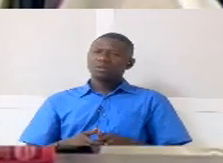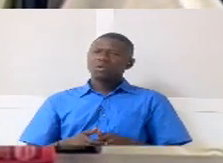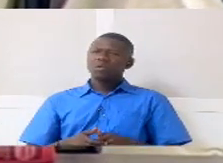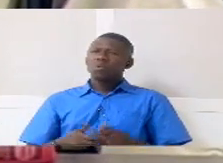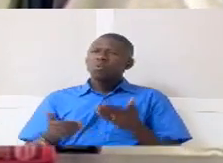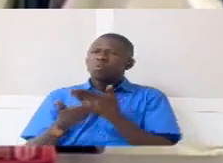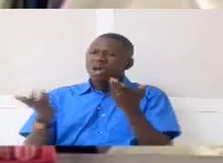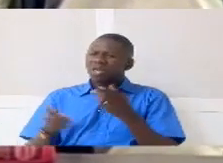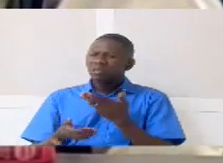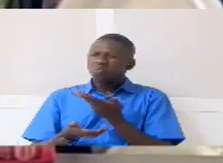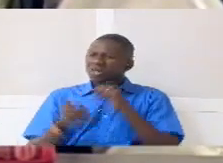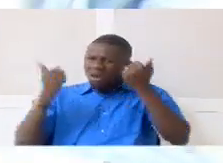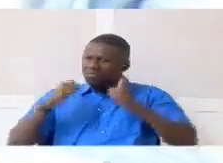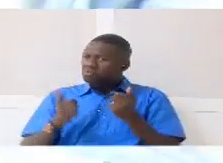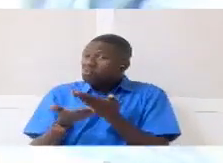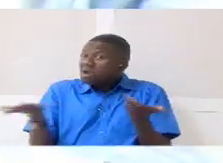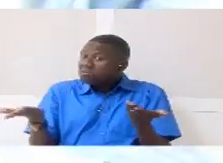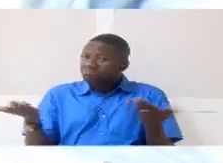cannot say